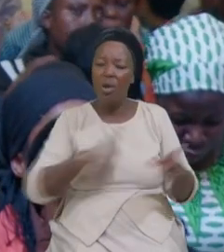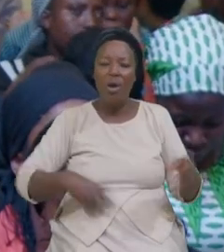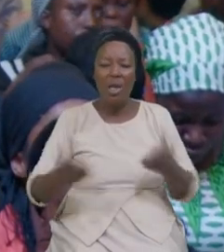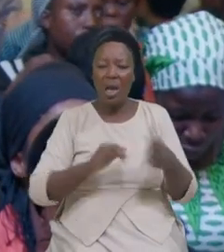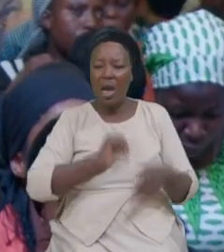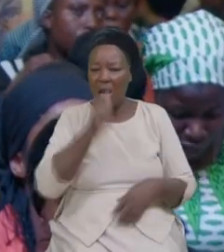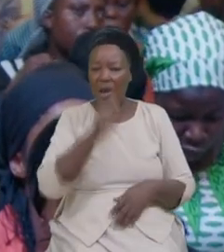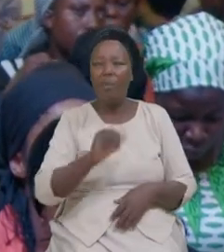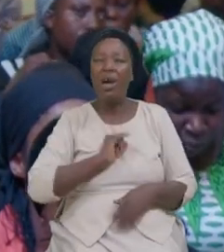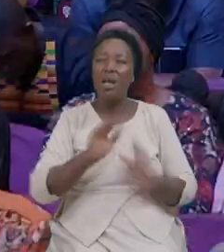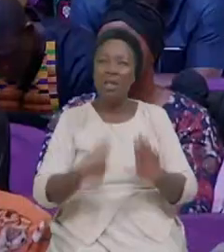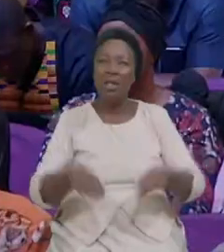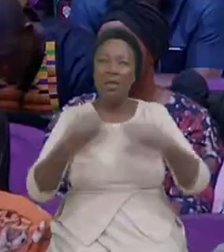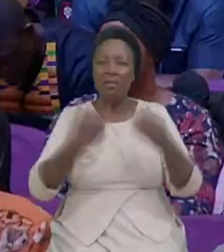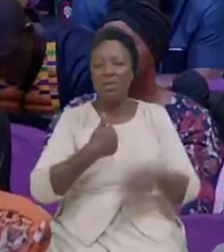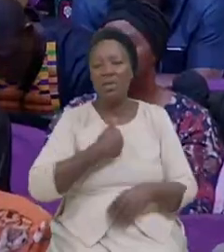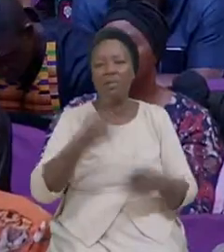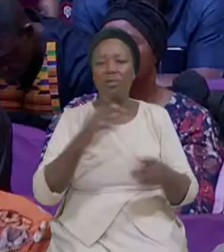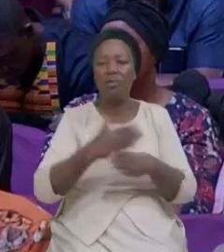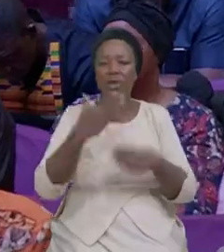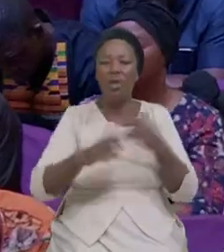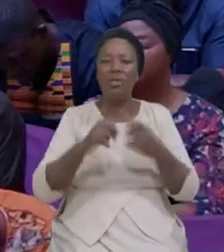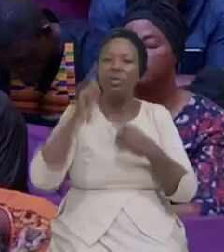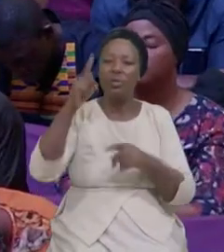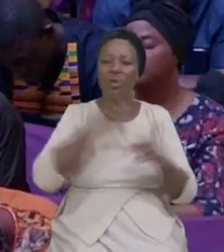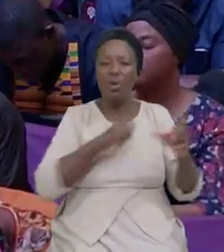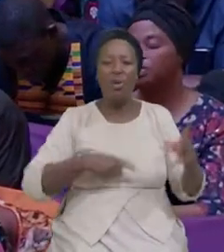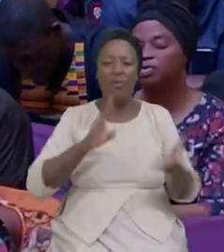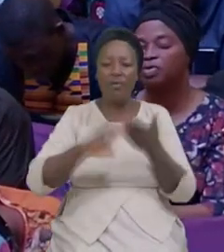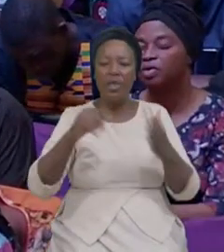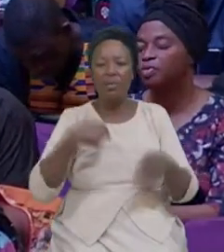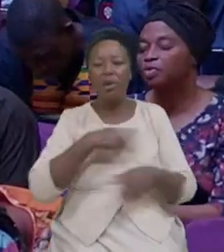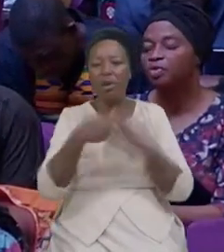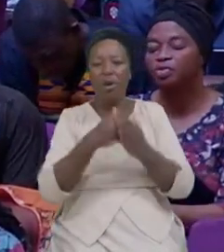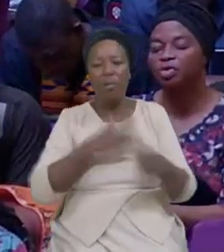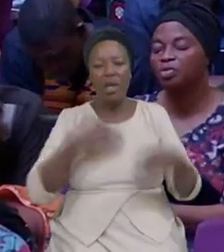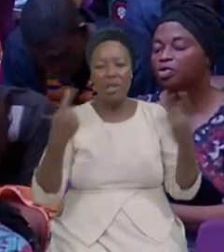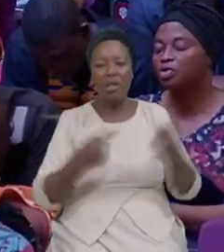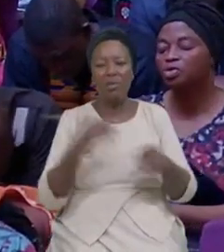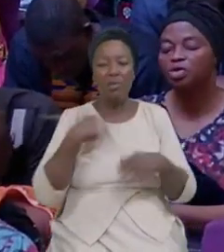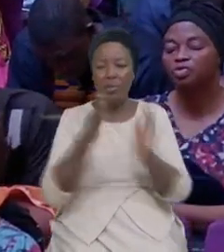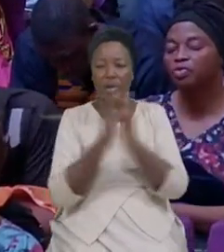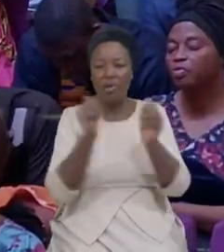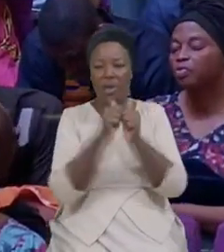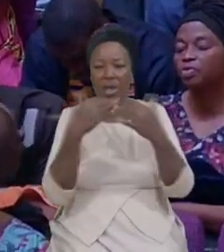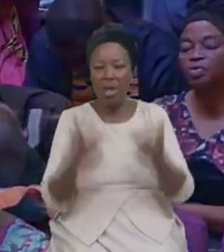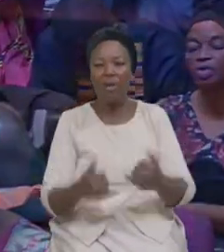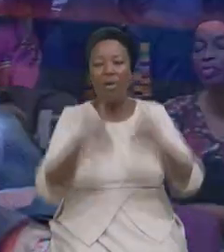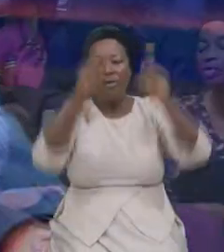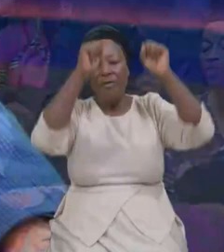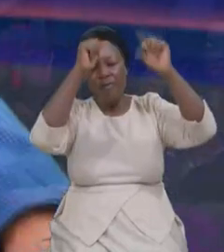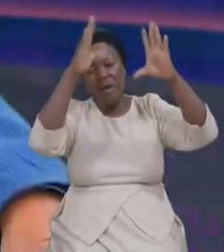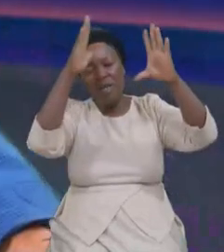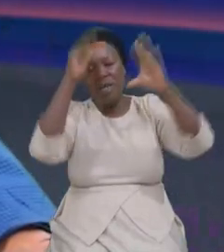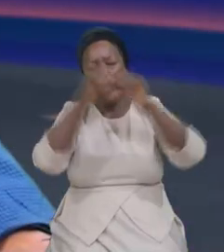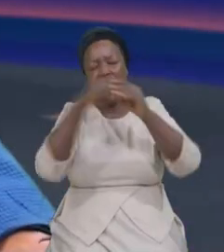give myself completely unto you. We're praying together now. Father, in the mighty name of Jesus, I thank